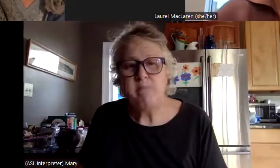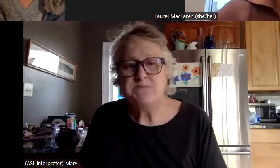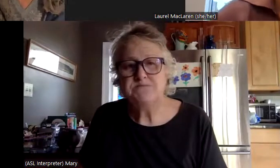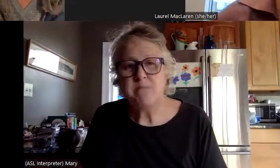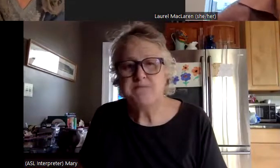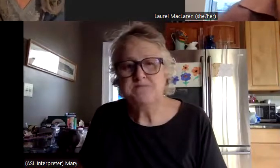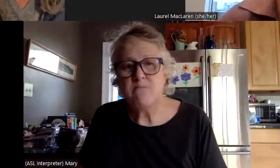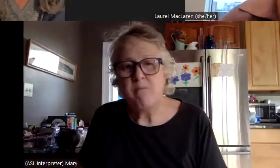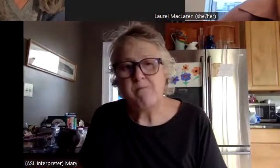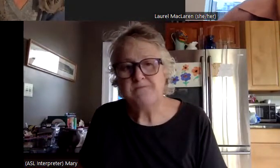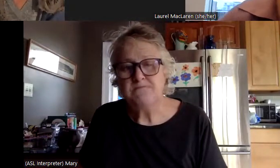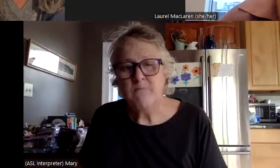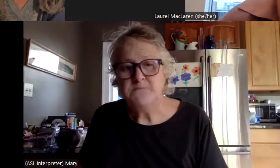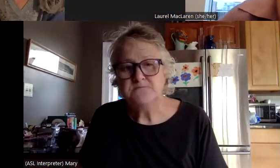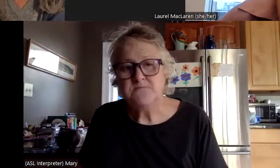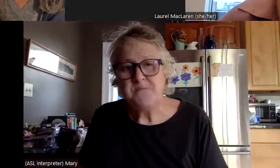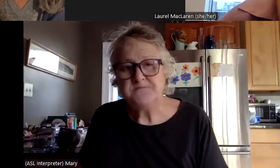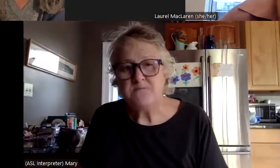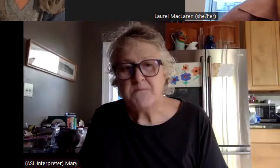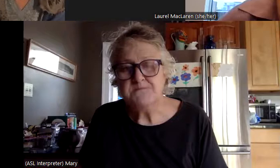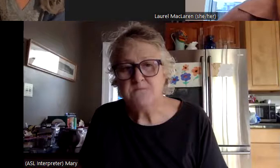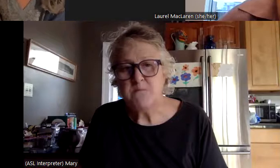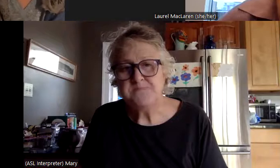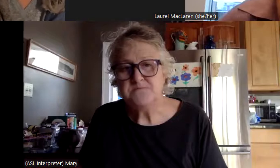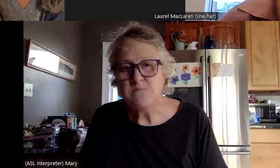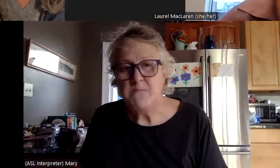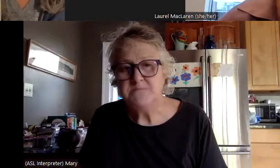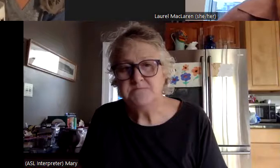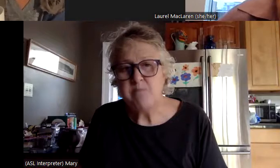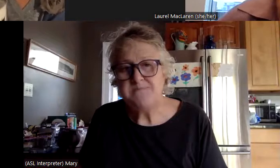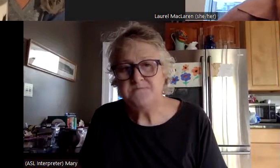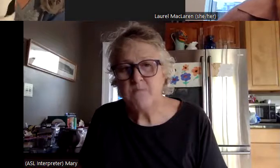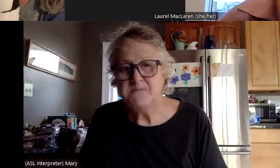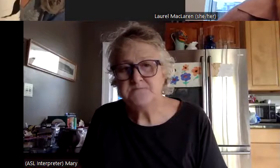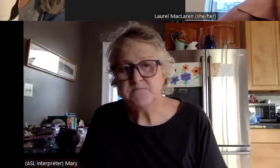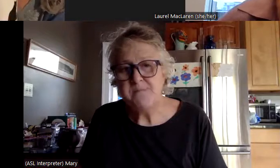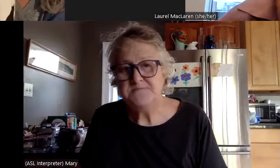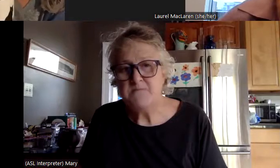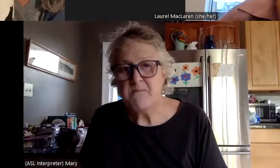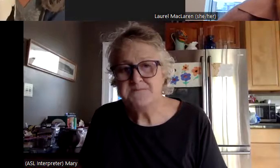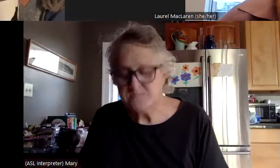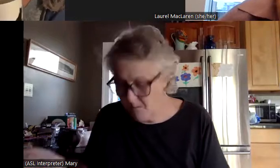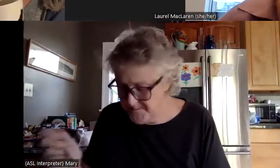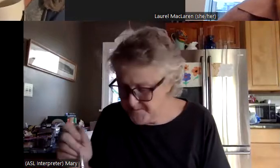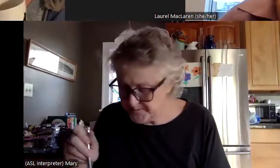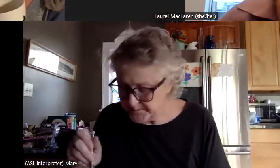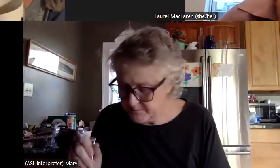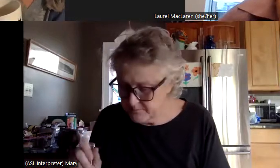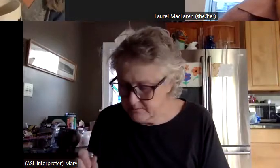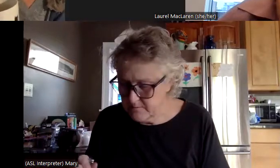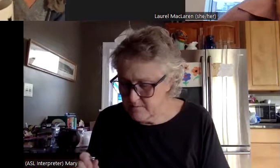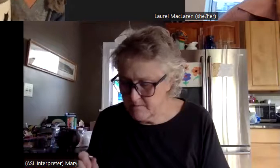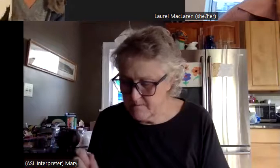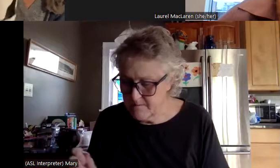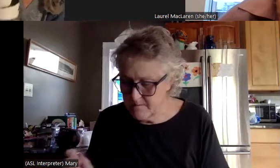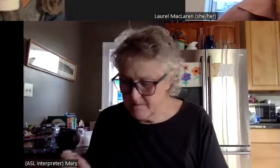I'd already been cleared for it, but I Mhm. put it off a couple of times. Yeah. Yeah. Yeah. So You got just need enough to.